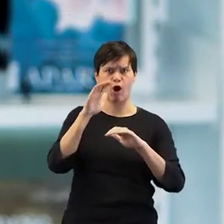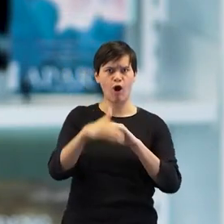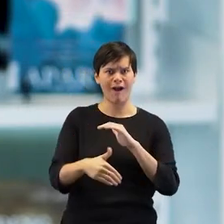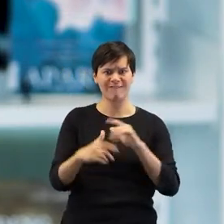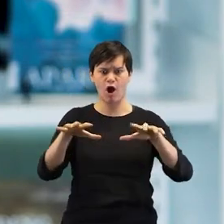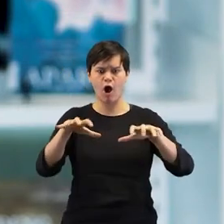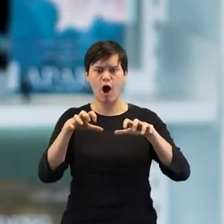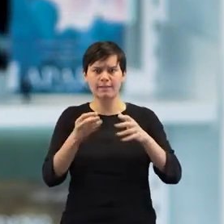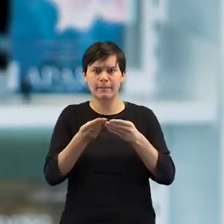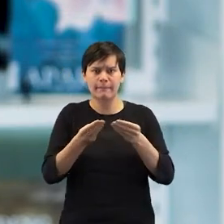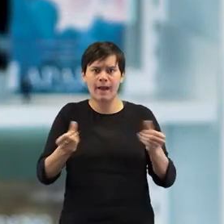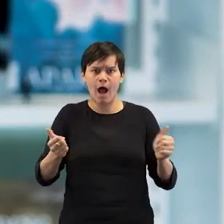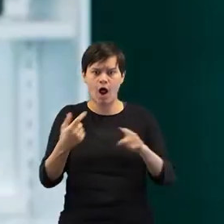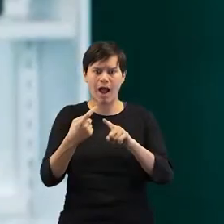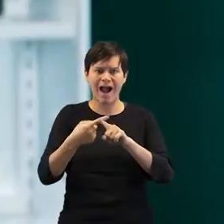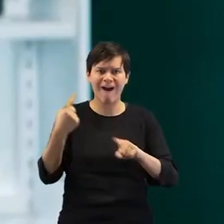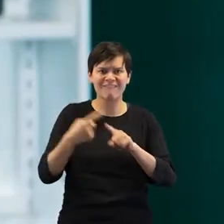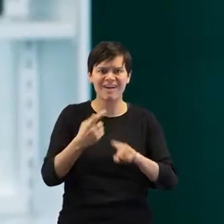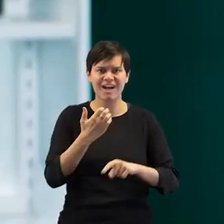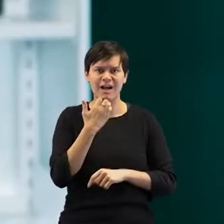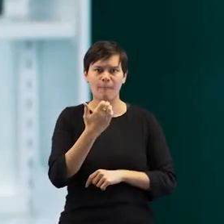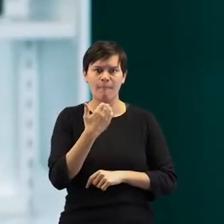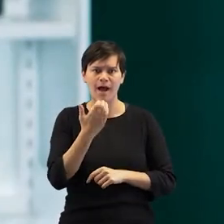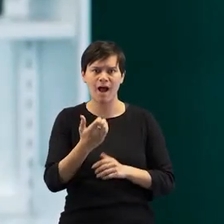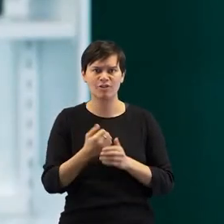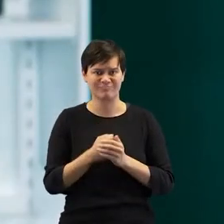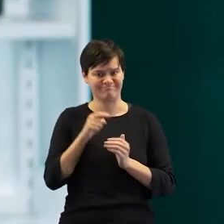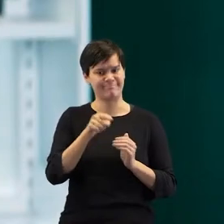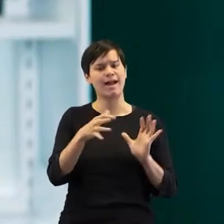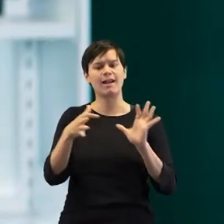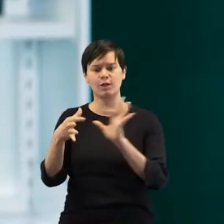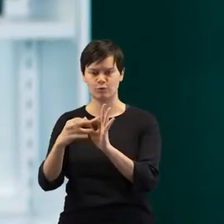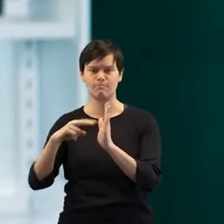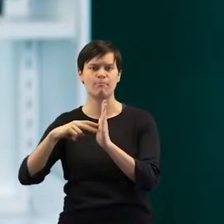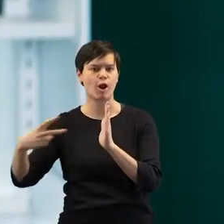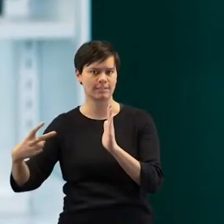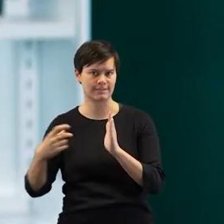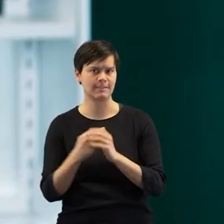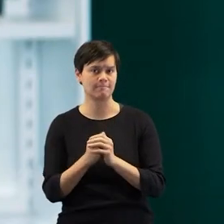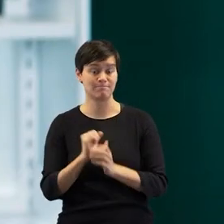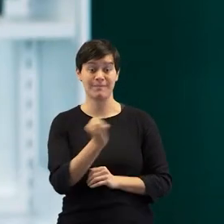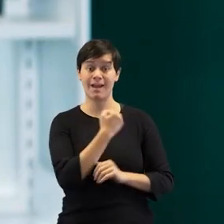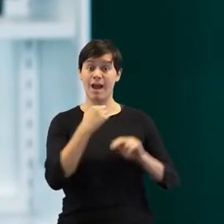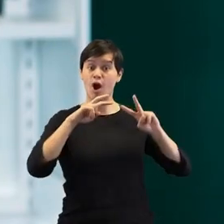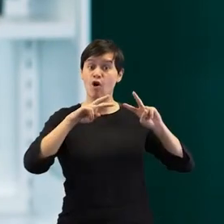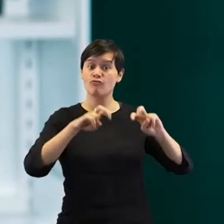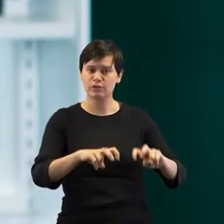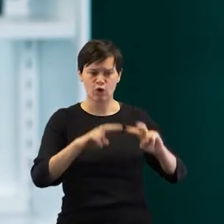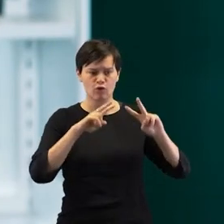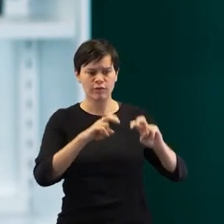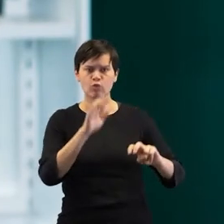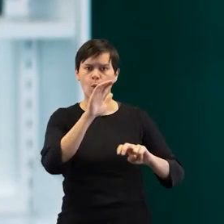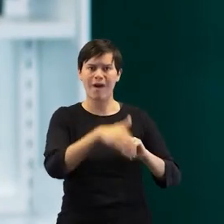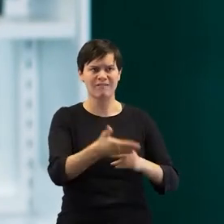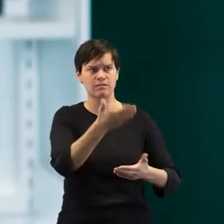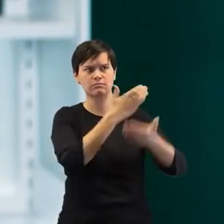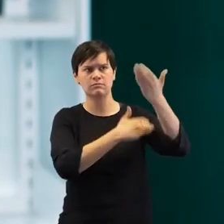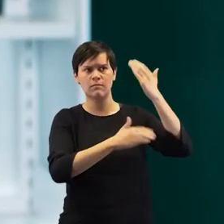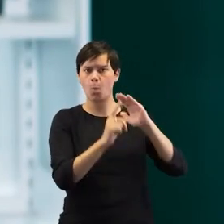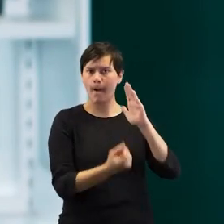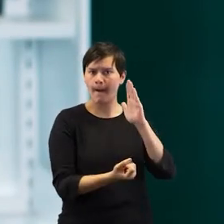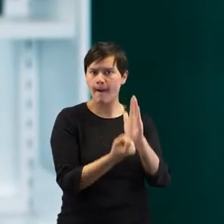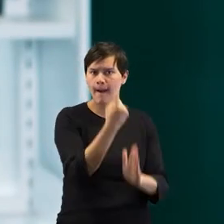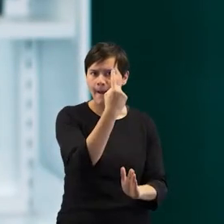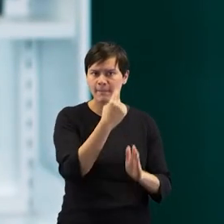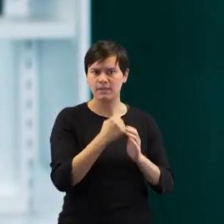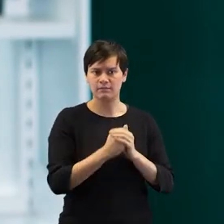in terms of policy relevance. The work we do in the geological records feed into the work that the climate modellers and the